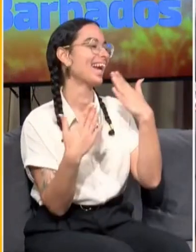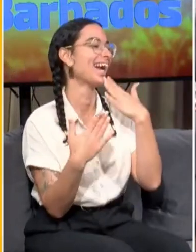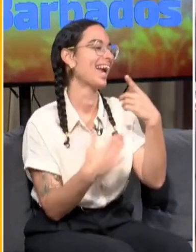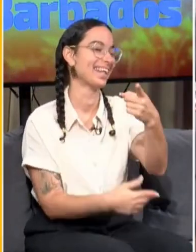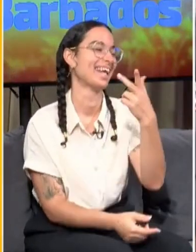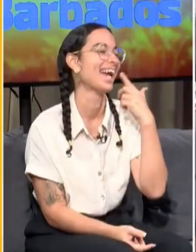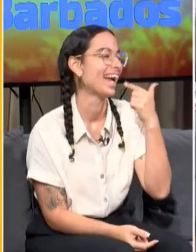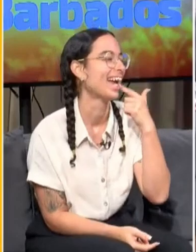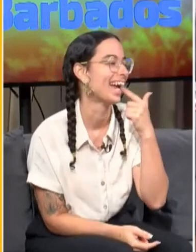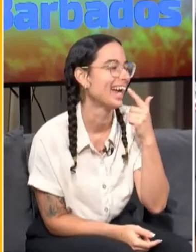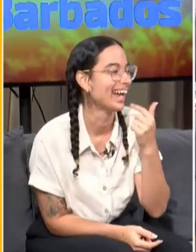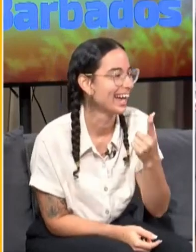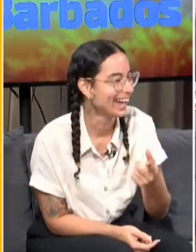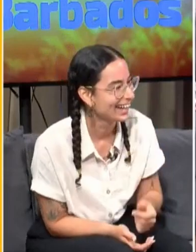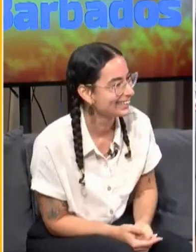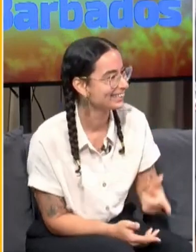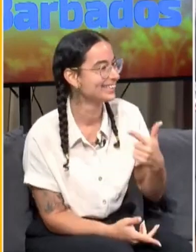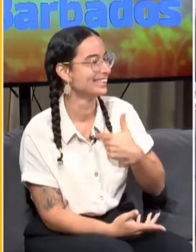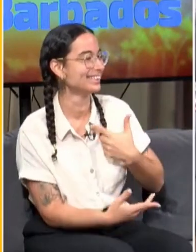Even I got it.